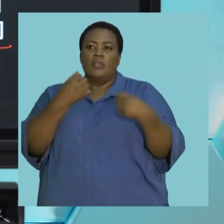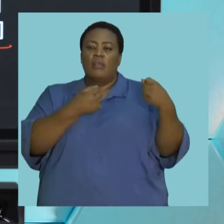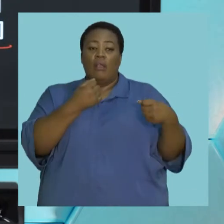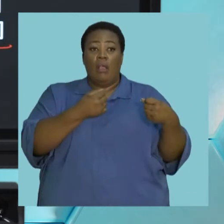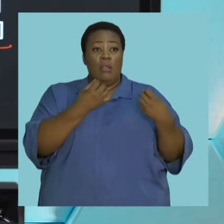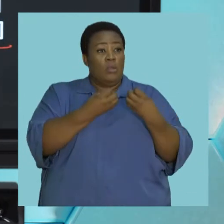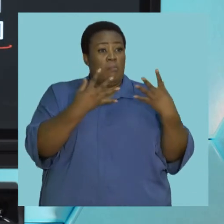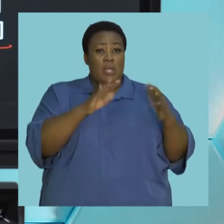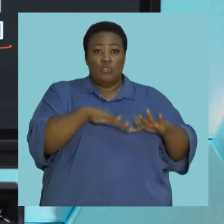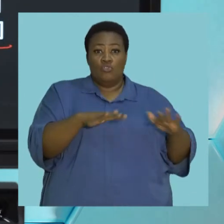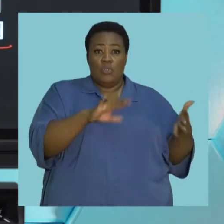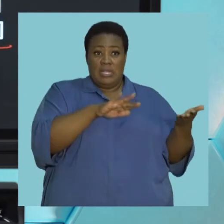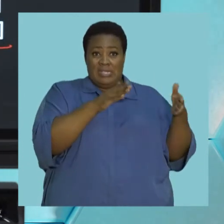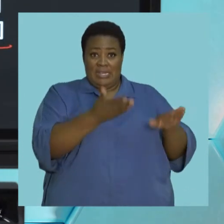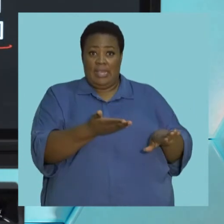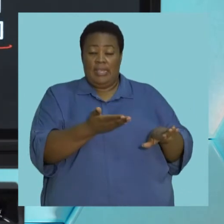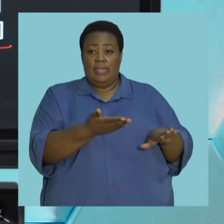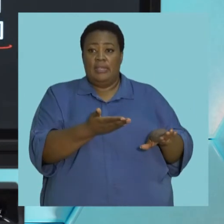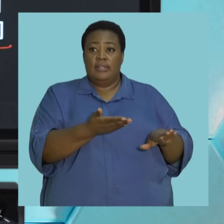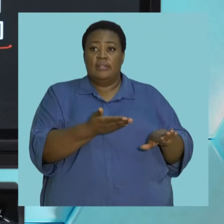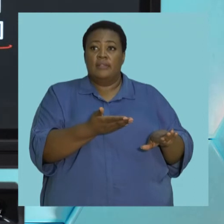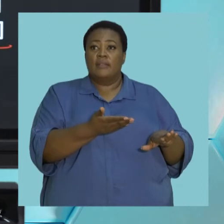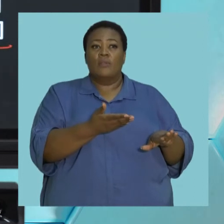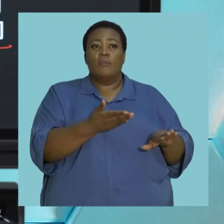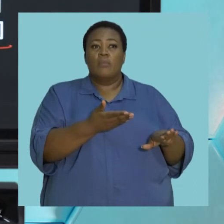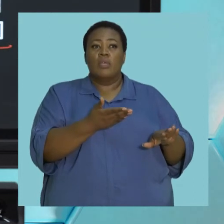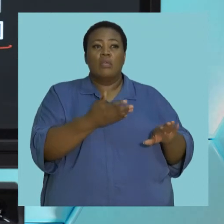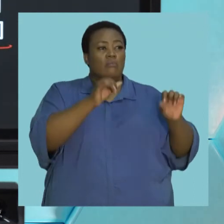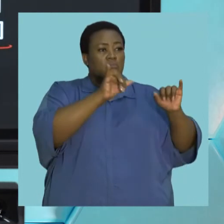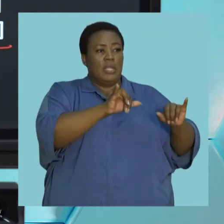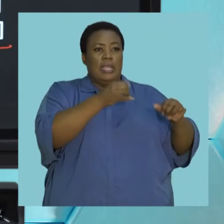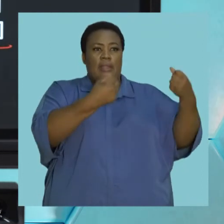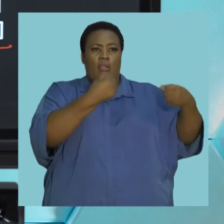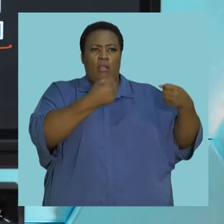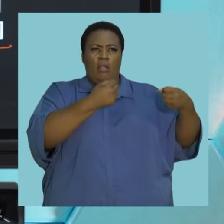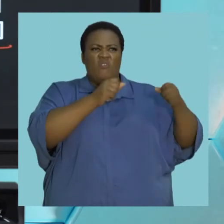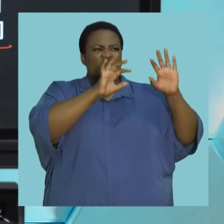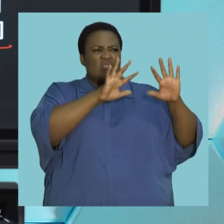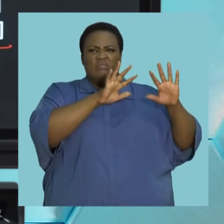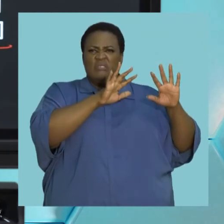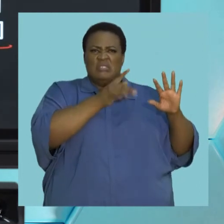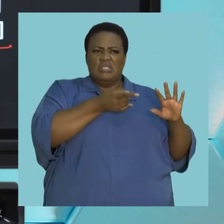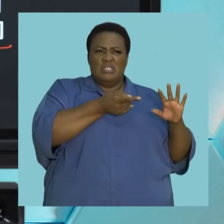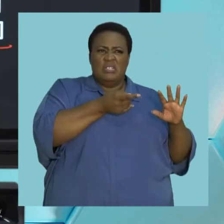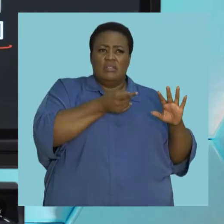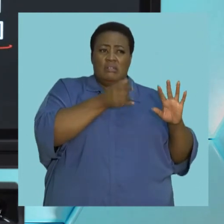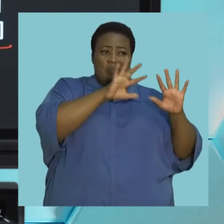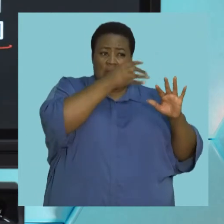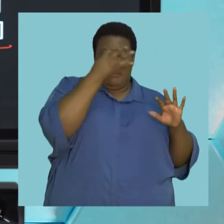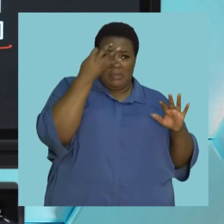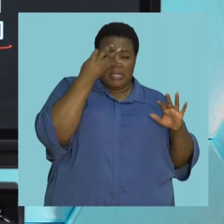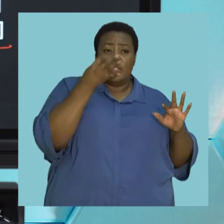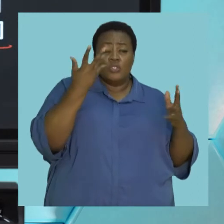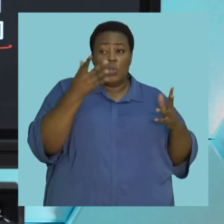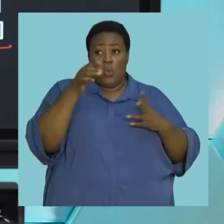know, the number of kids that had died from a period of being locked up in a car was alarming. And so this data